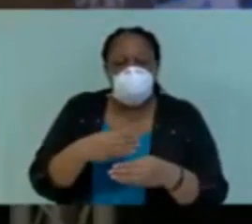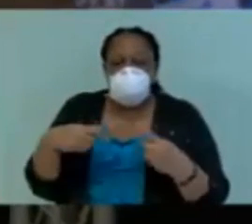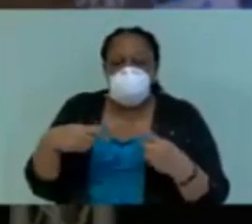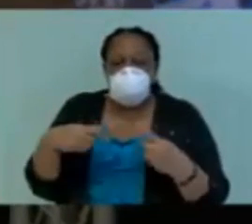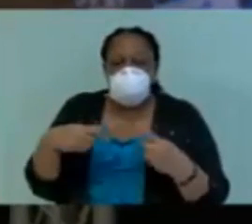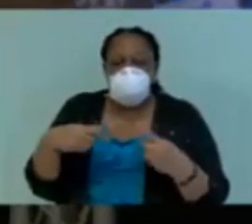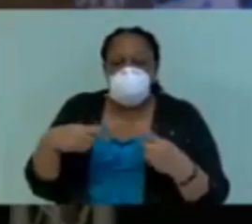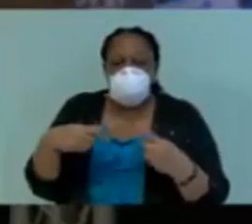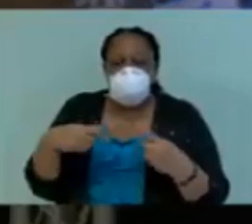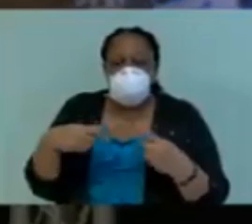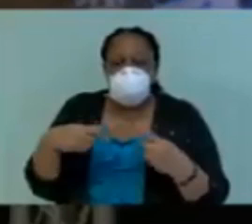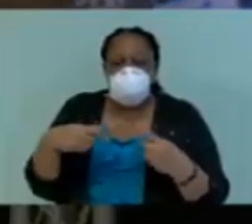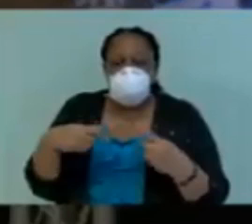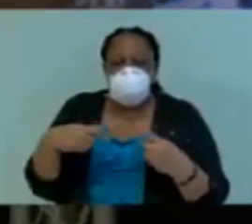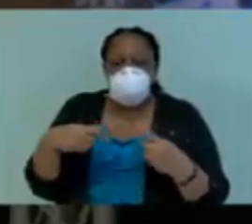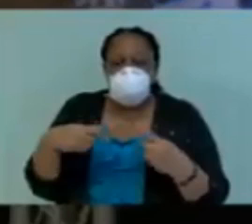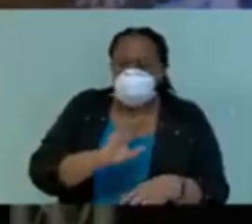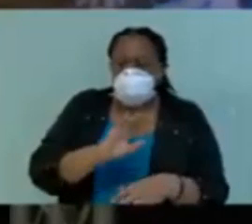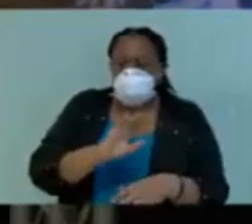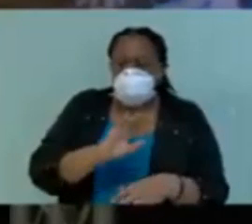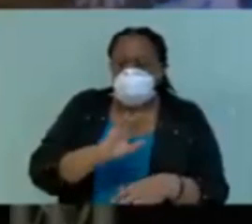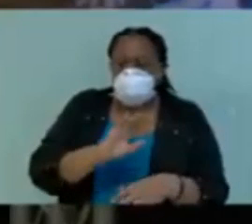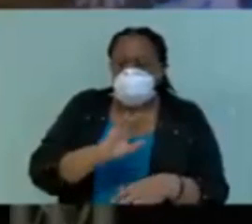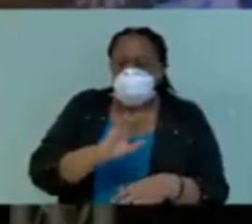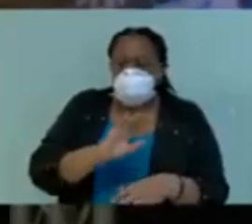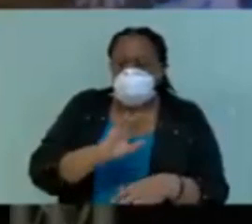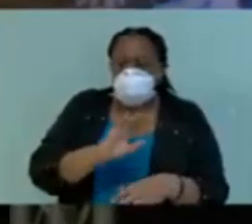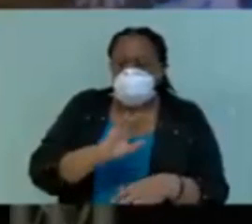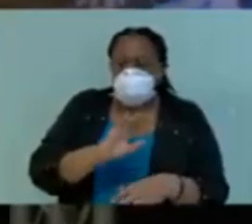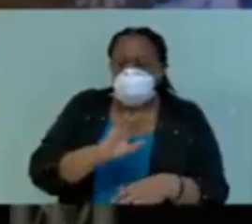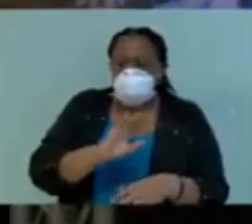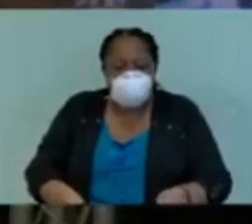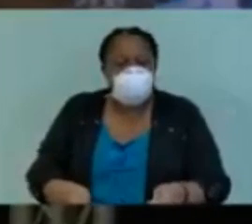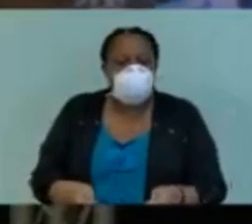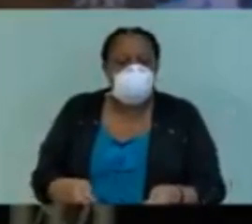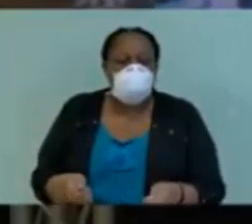contribution during the period of uncertainty and fear